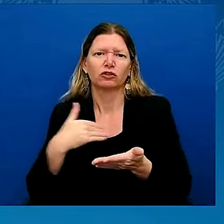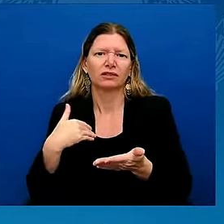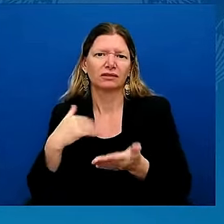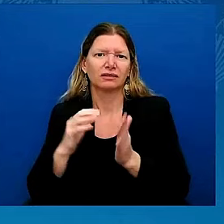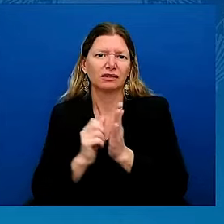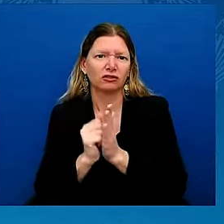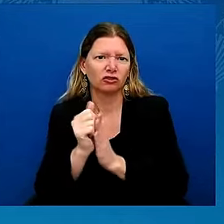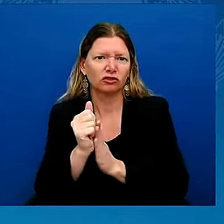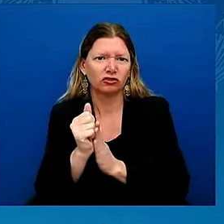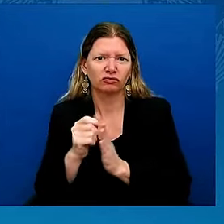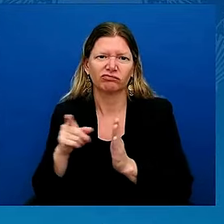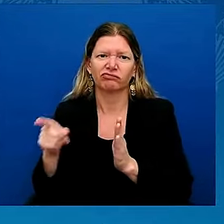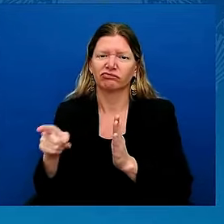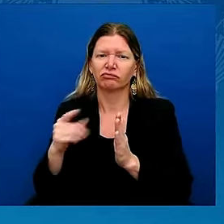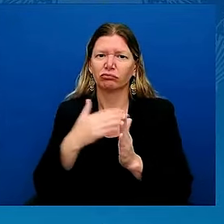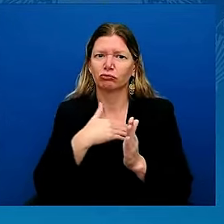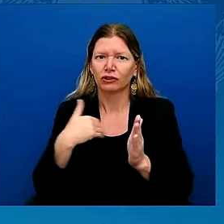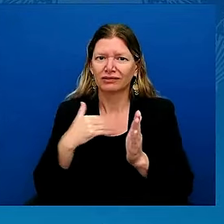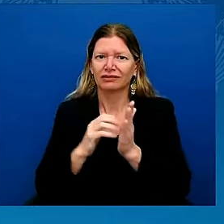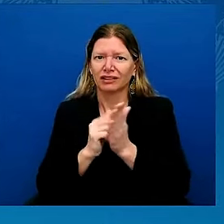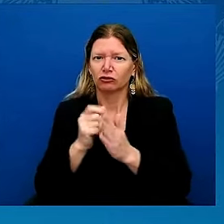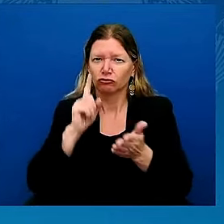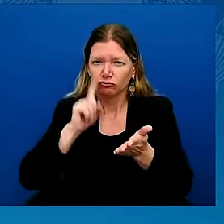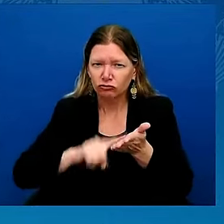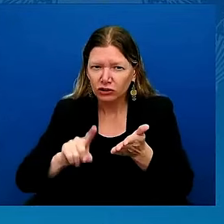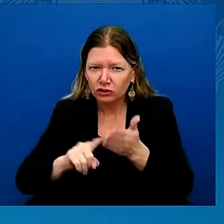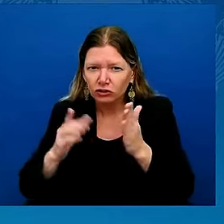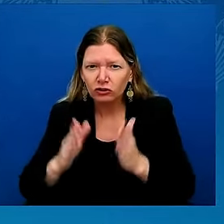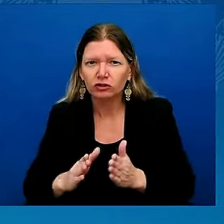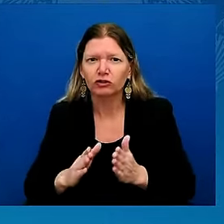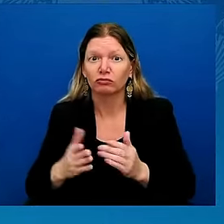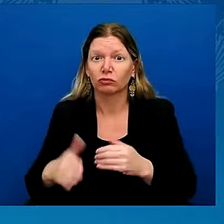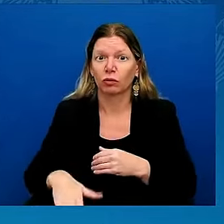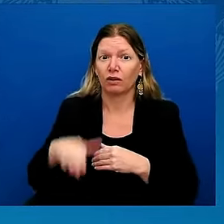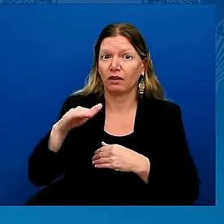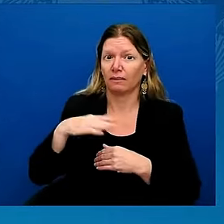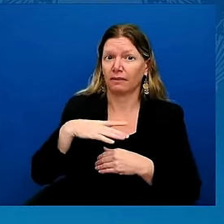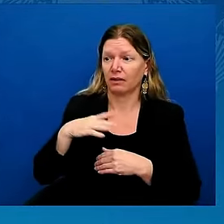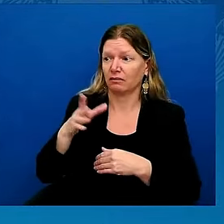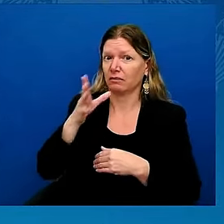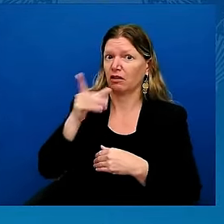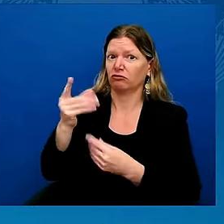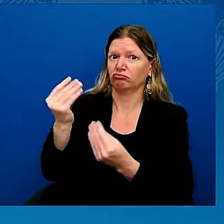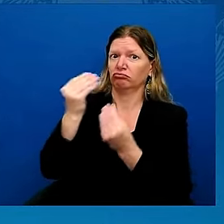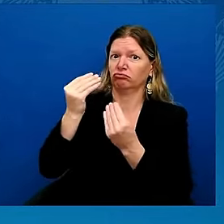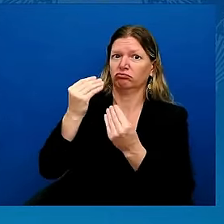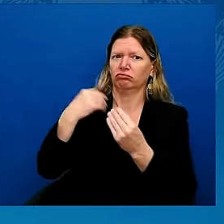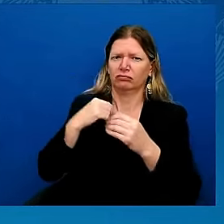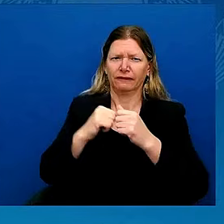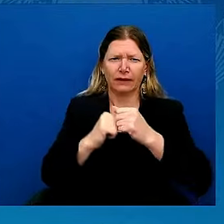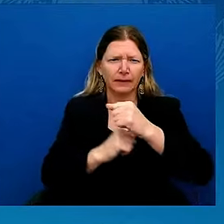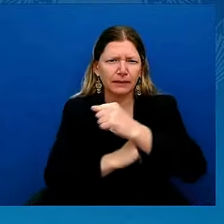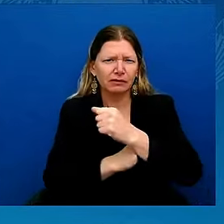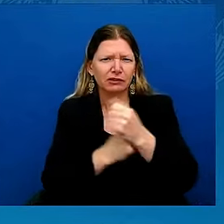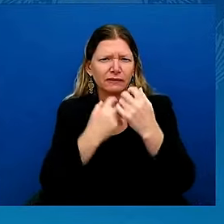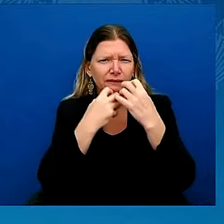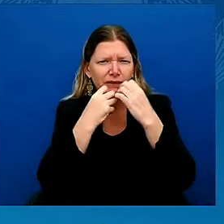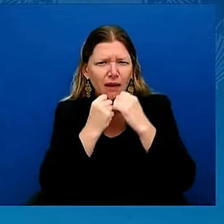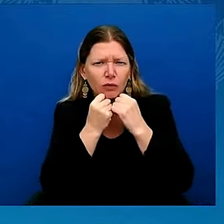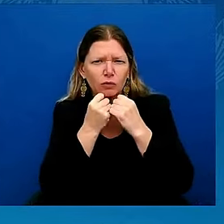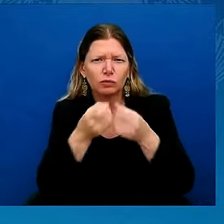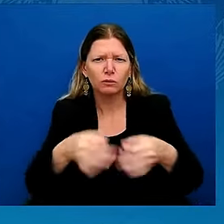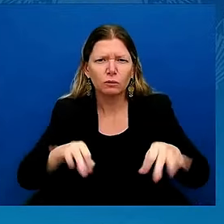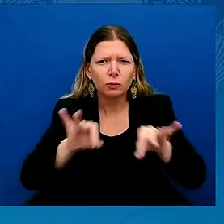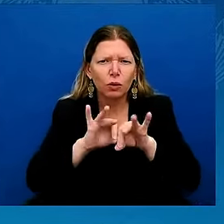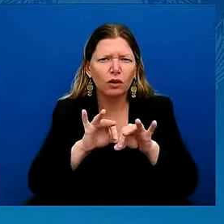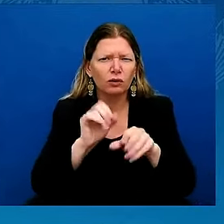values: the importance of hard work, the power of community, and the responsibility that we have